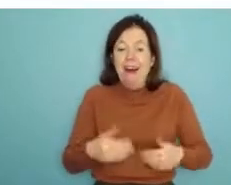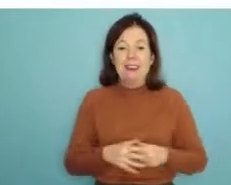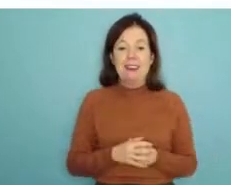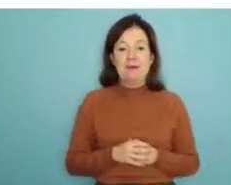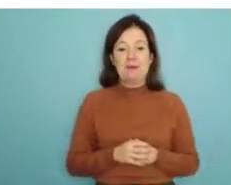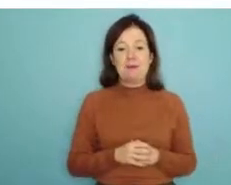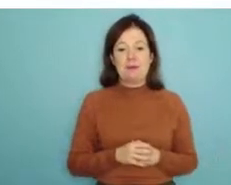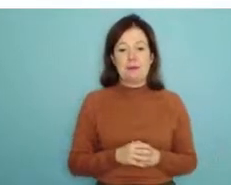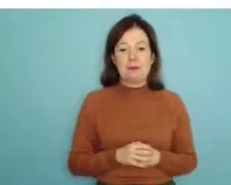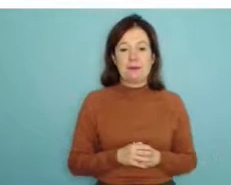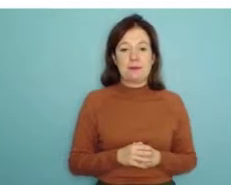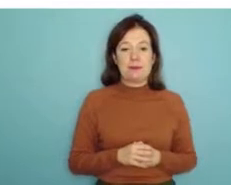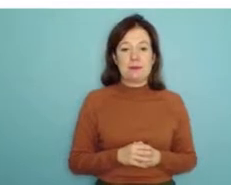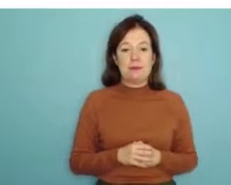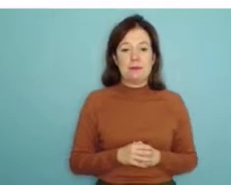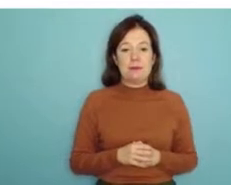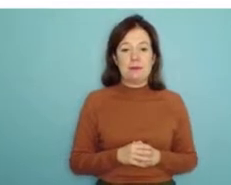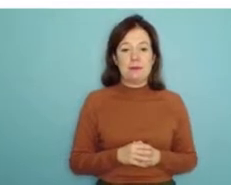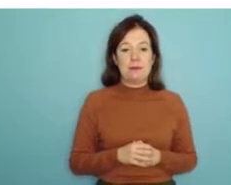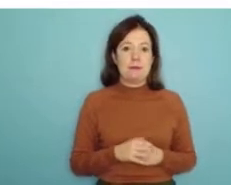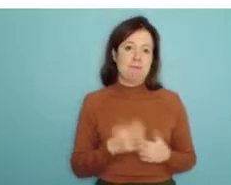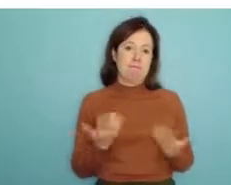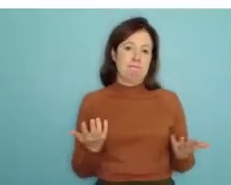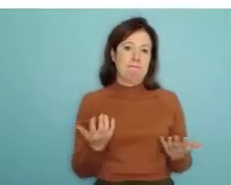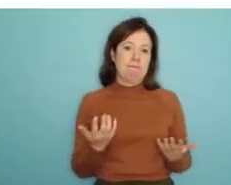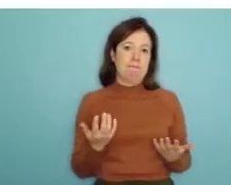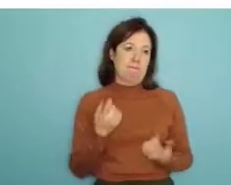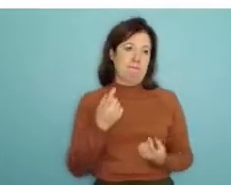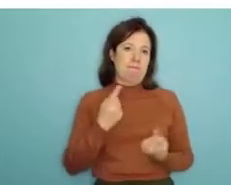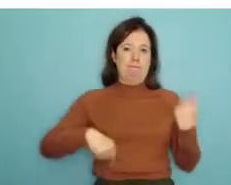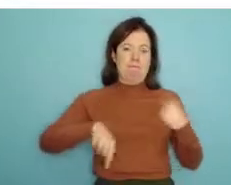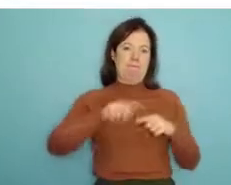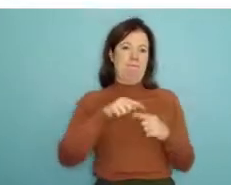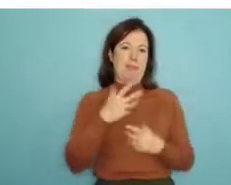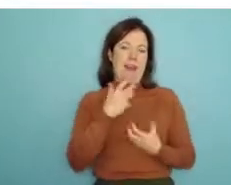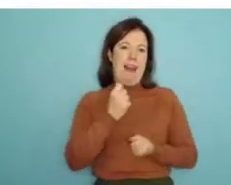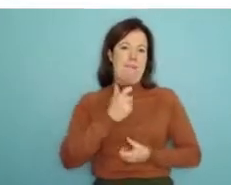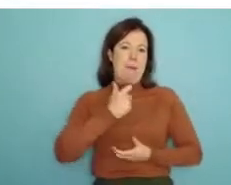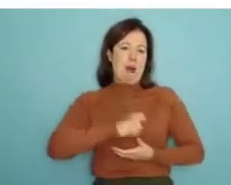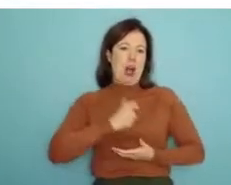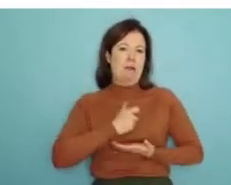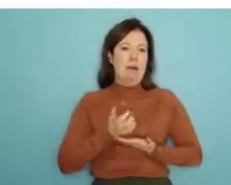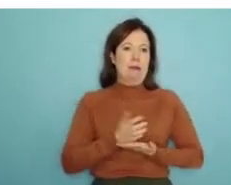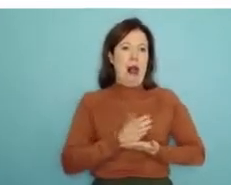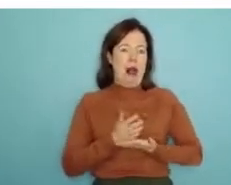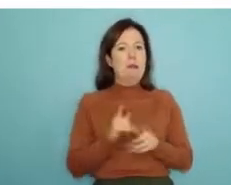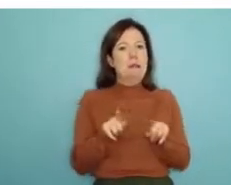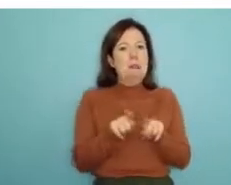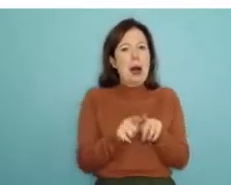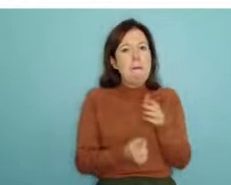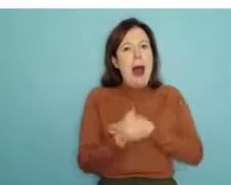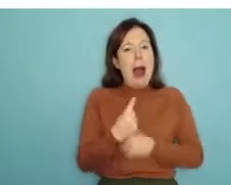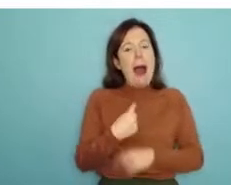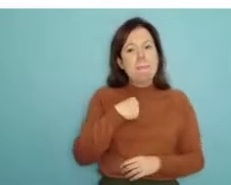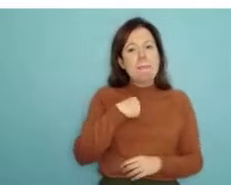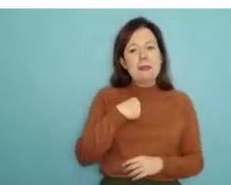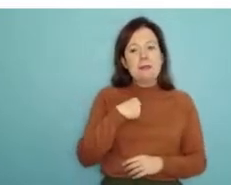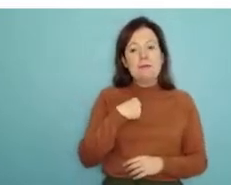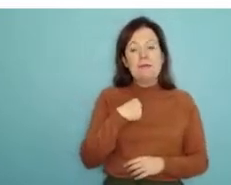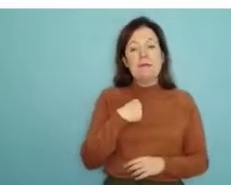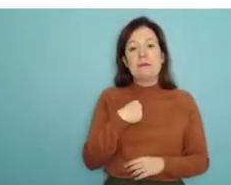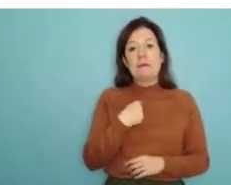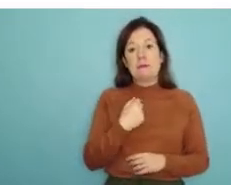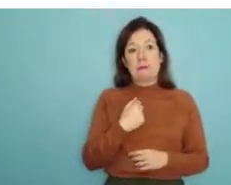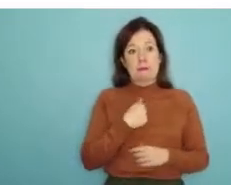And then there are personal dilemmas that we all have to face. But for me, my career got interesting at the point where my kids